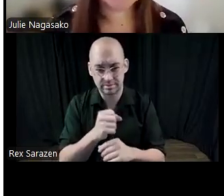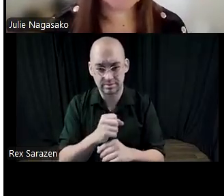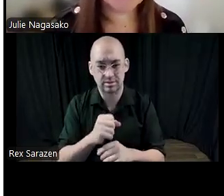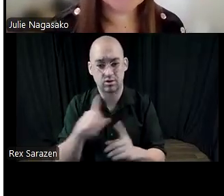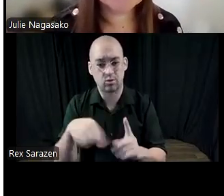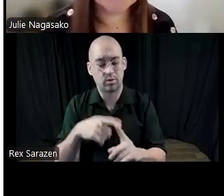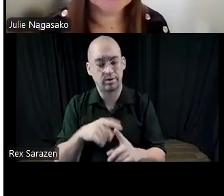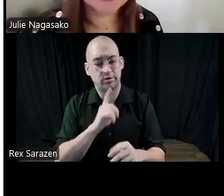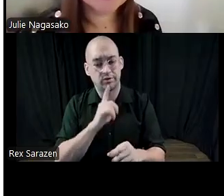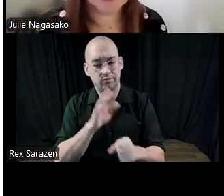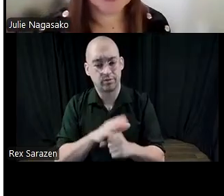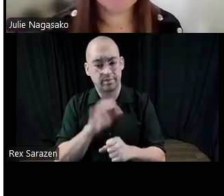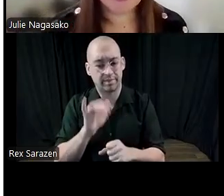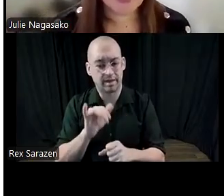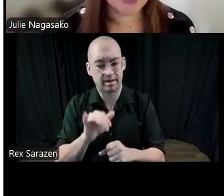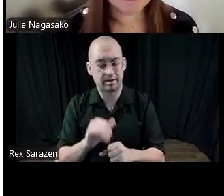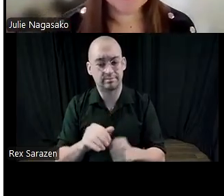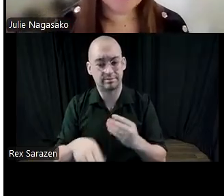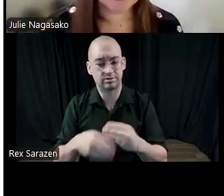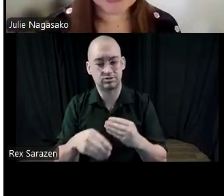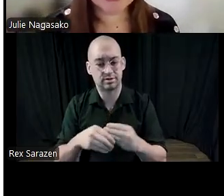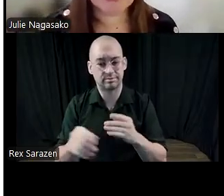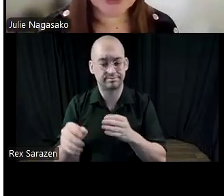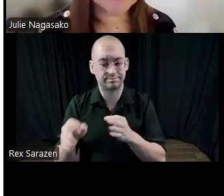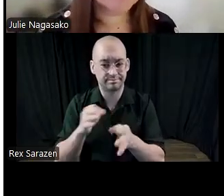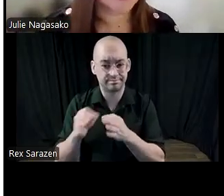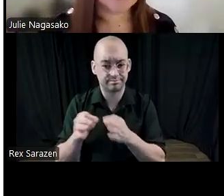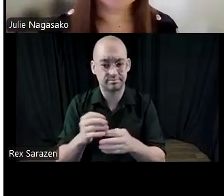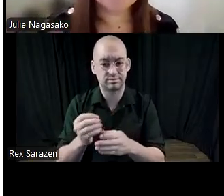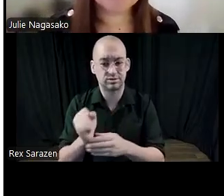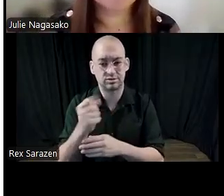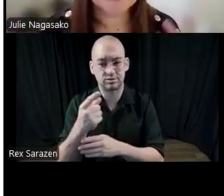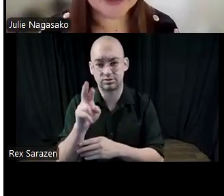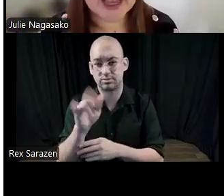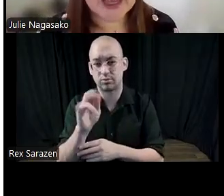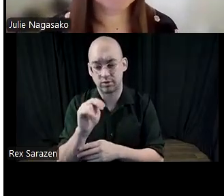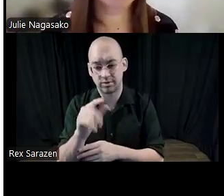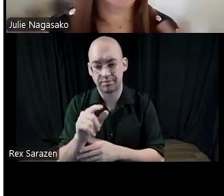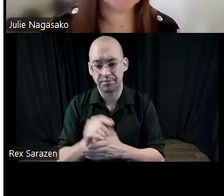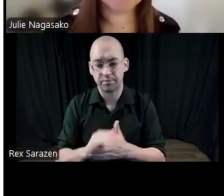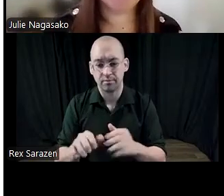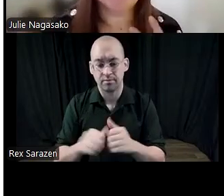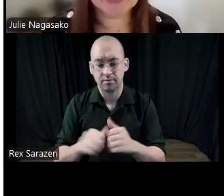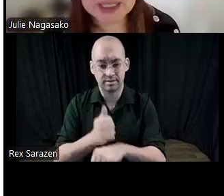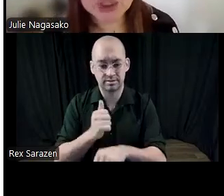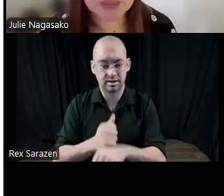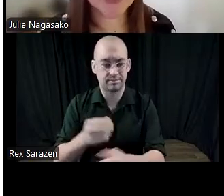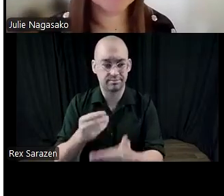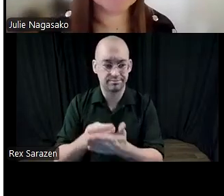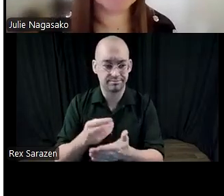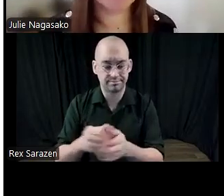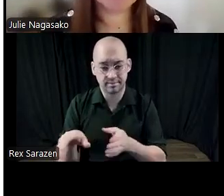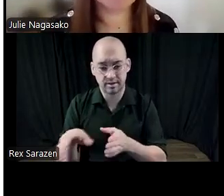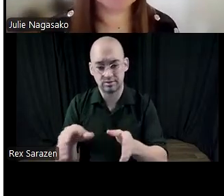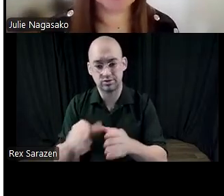some additional guidance later in the spring around the operational model. So how would we put the funding into action? Who would the implementation